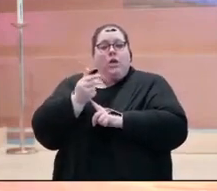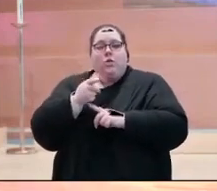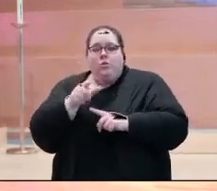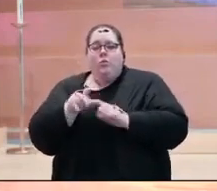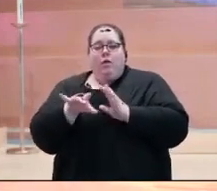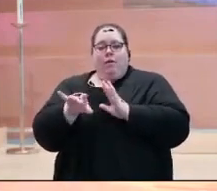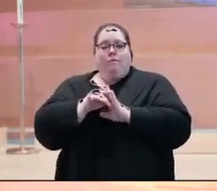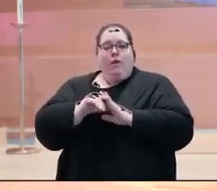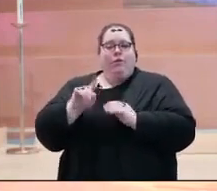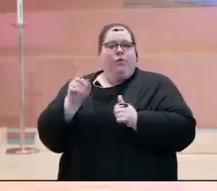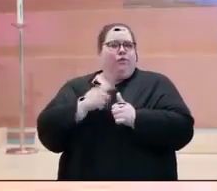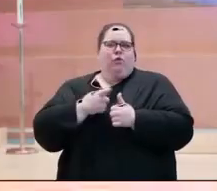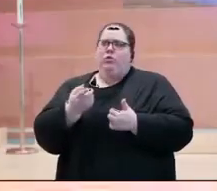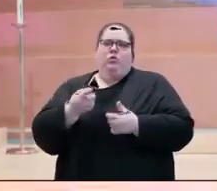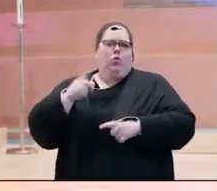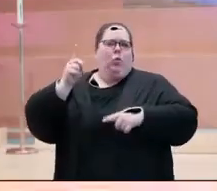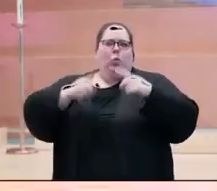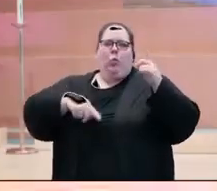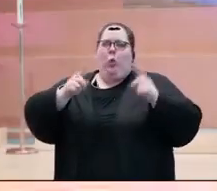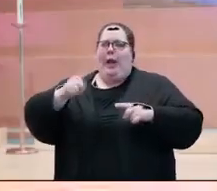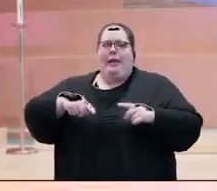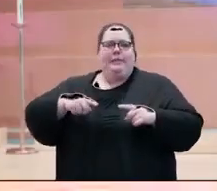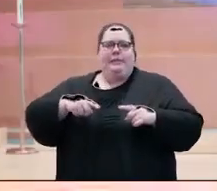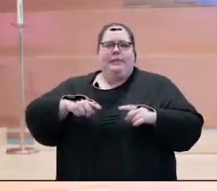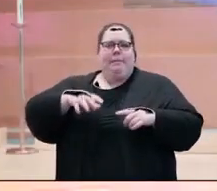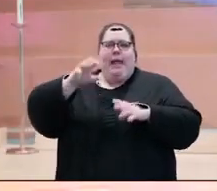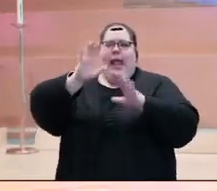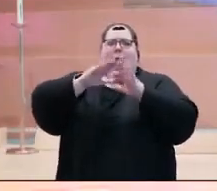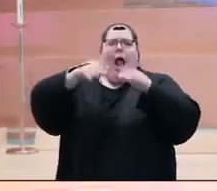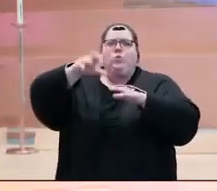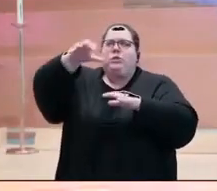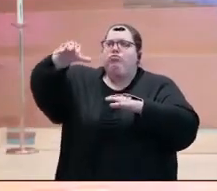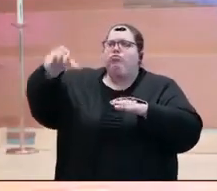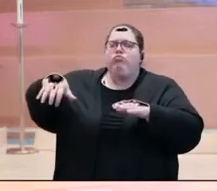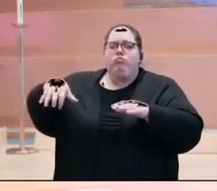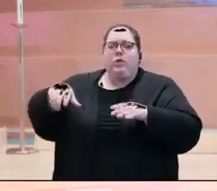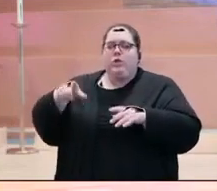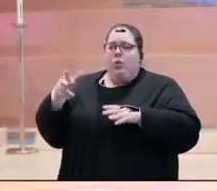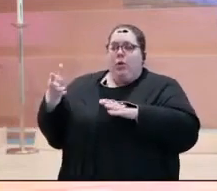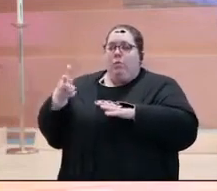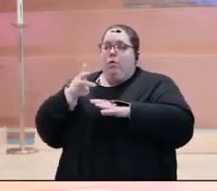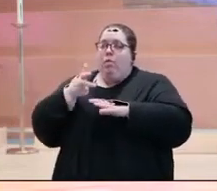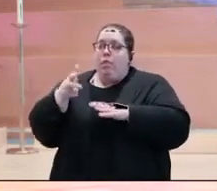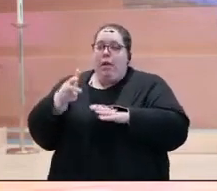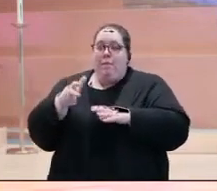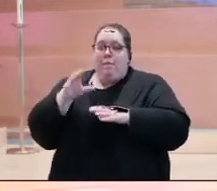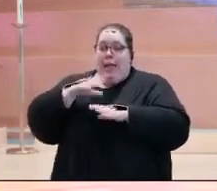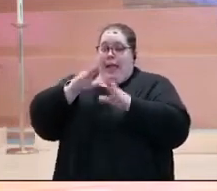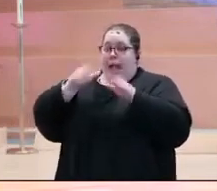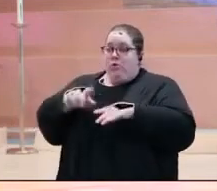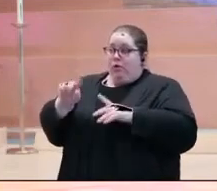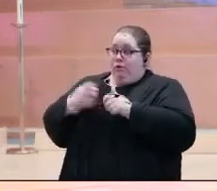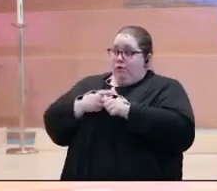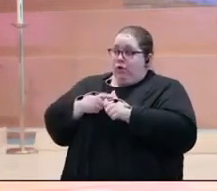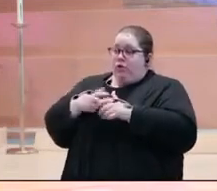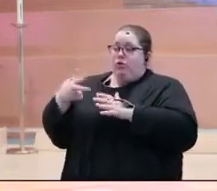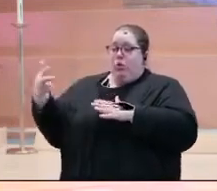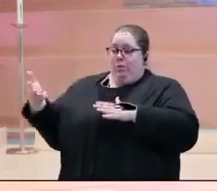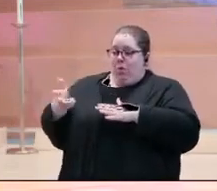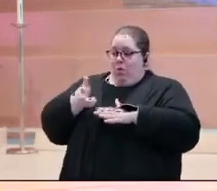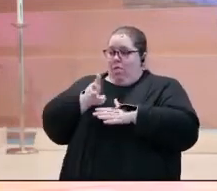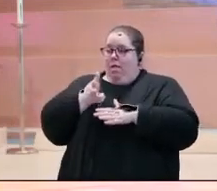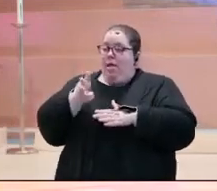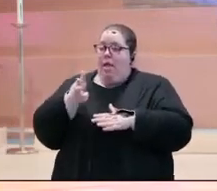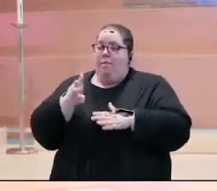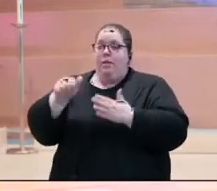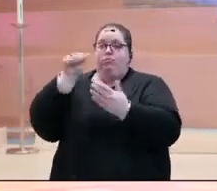the first random neighborhood you could find? And then you pulled into that neighborhood and you found the first house you could find, and you parked in the driveway and